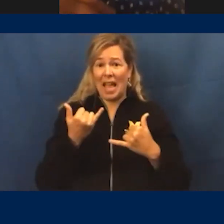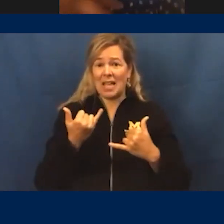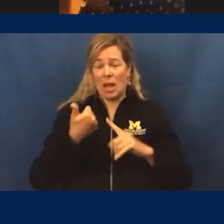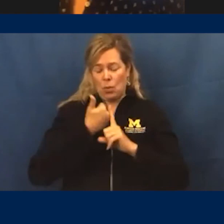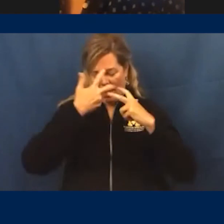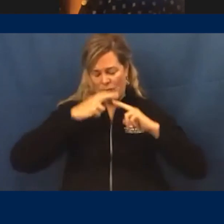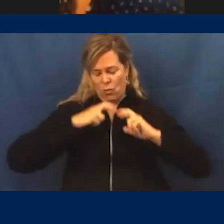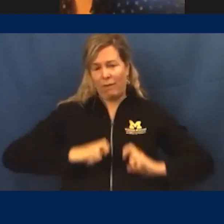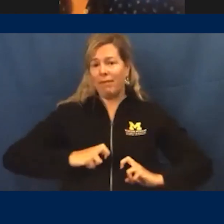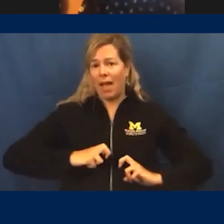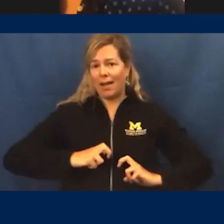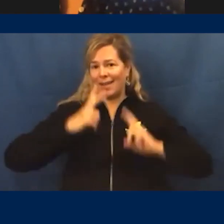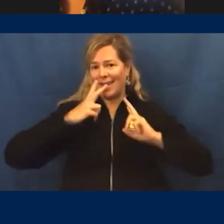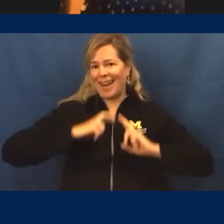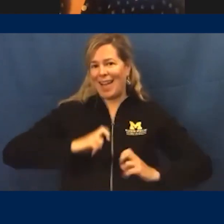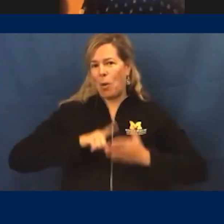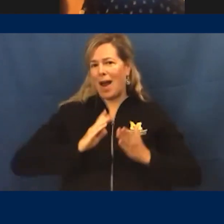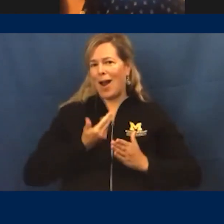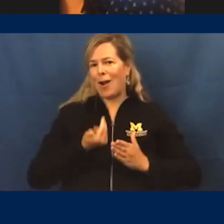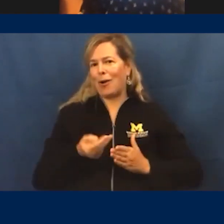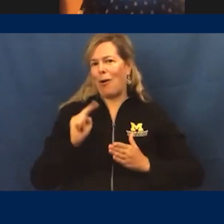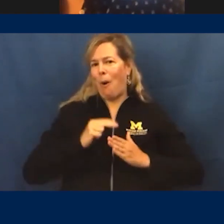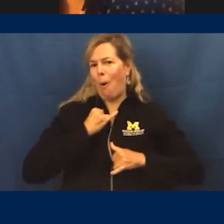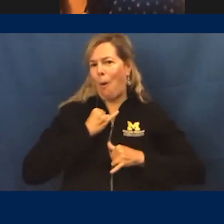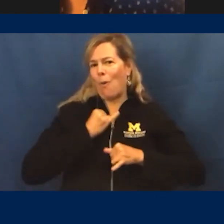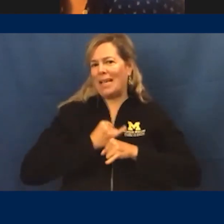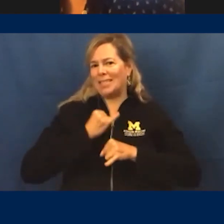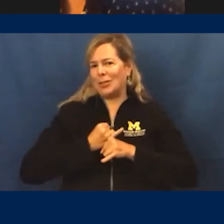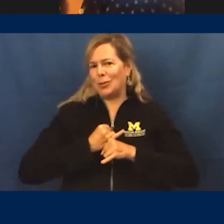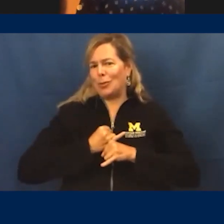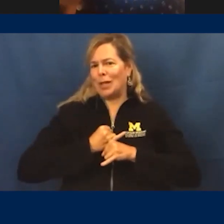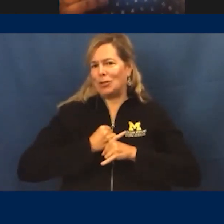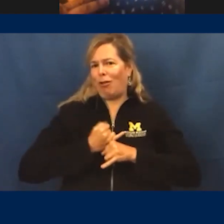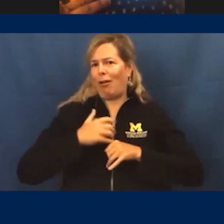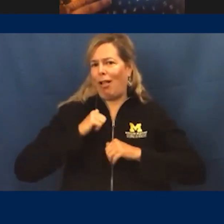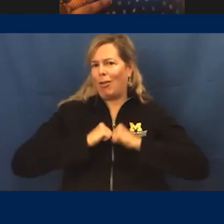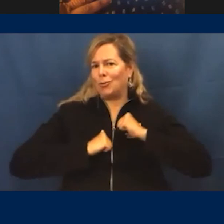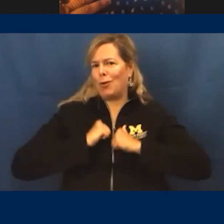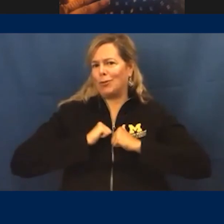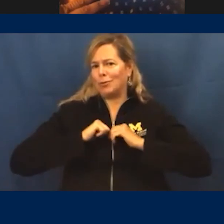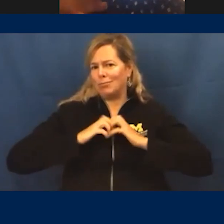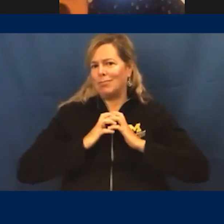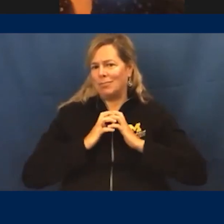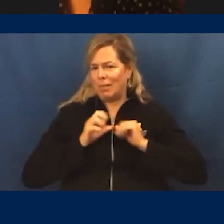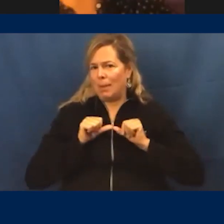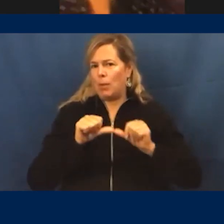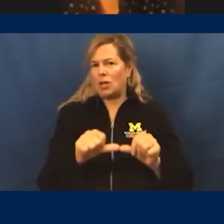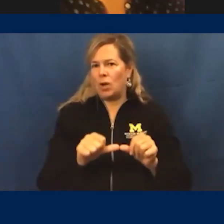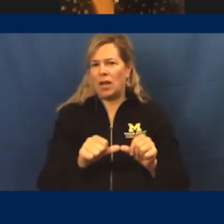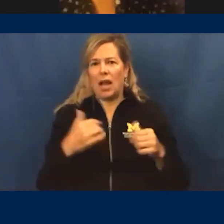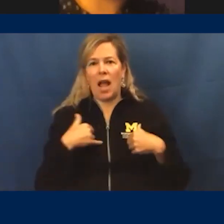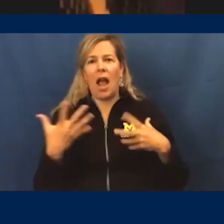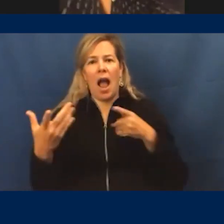analyze what our own institution and the structures within it might perpetuate. And so I'm the director of community benefit and community